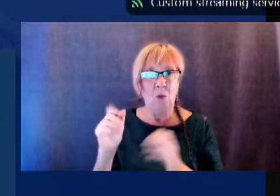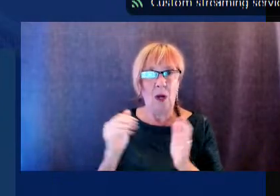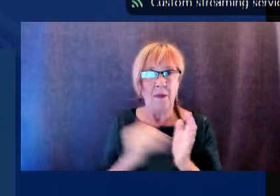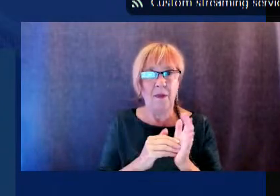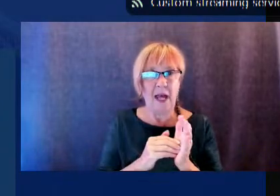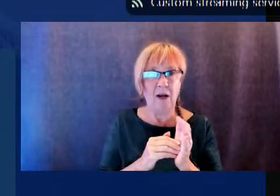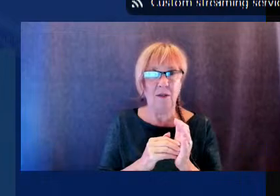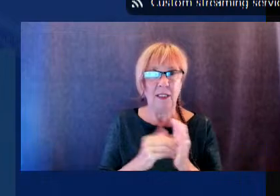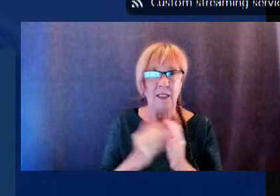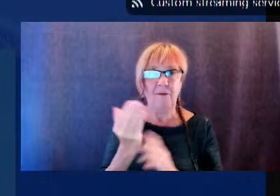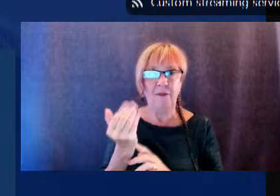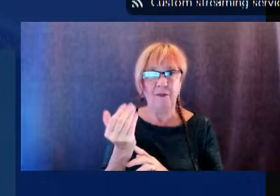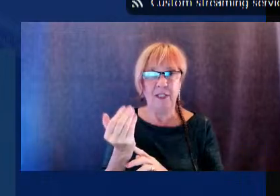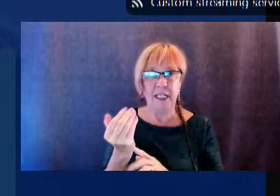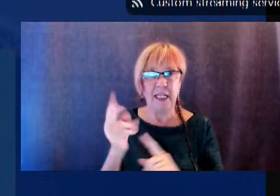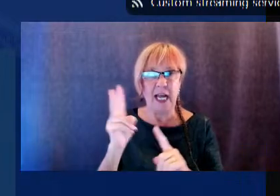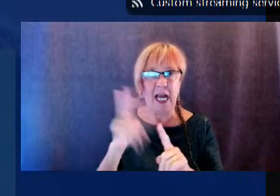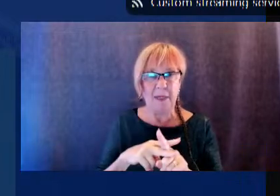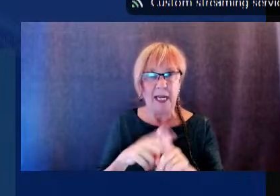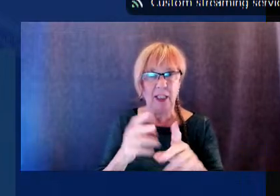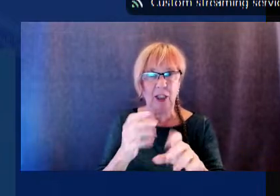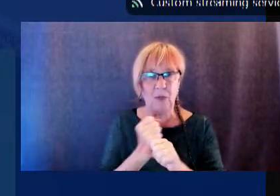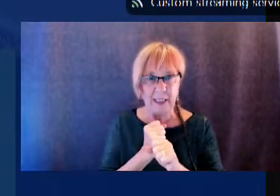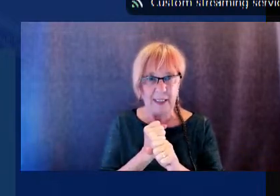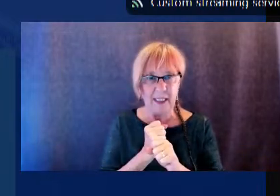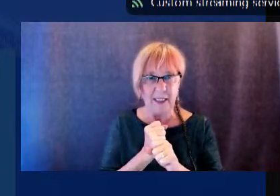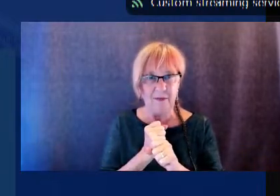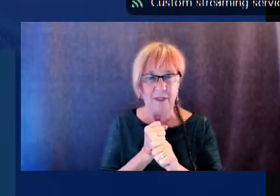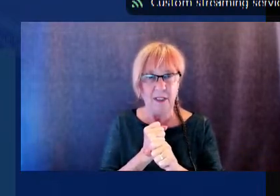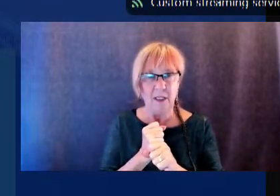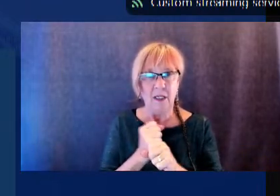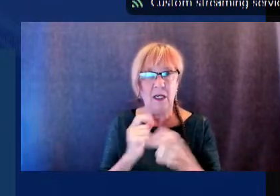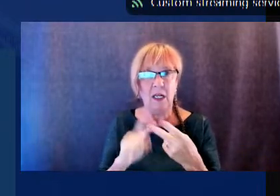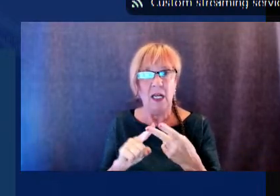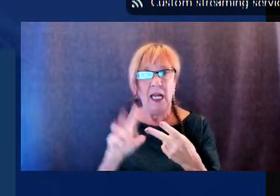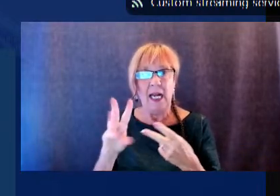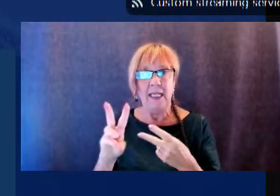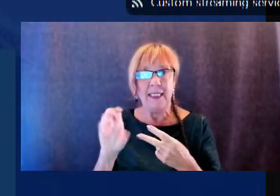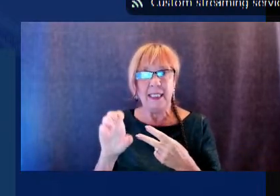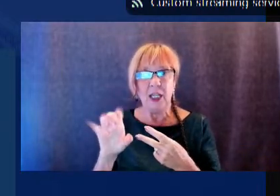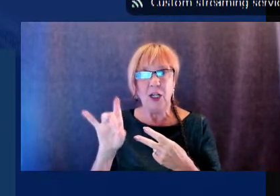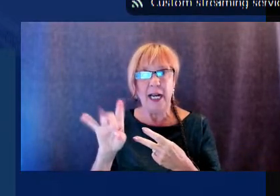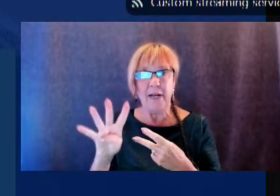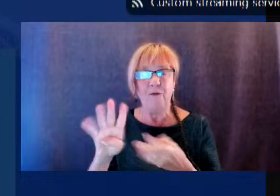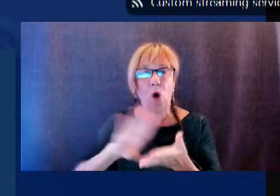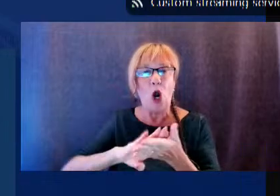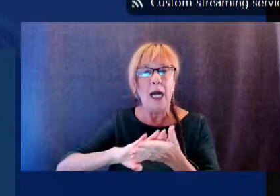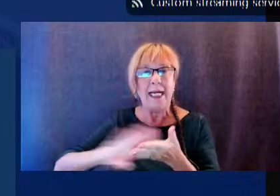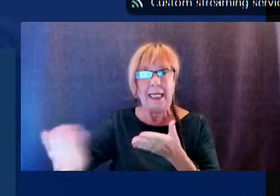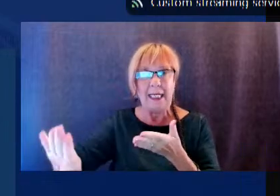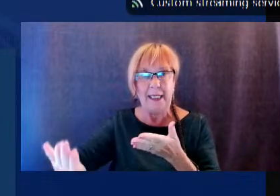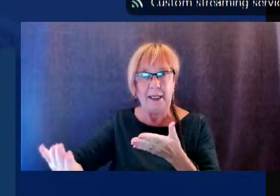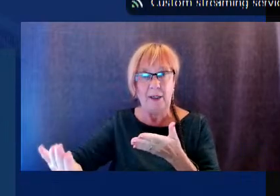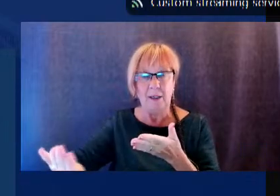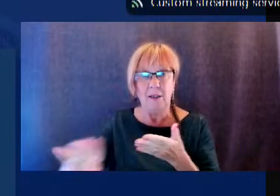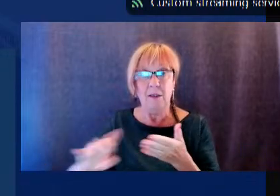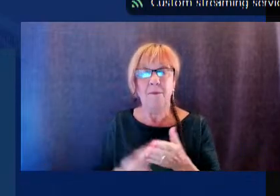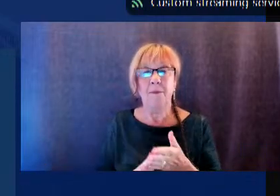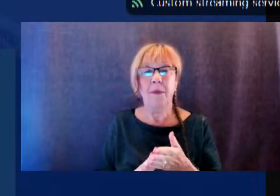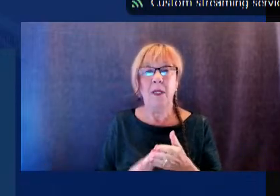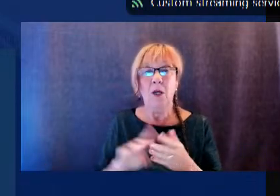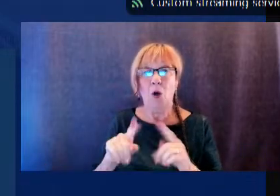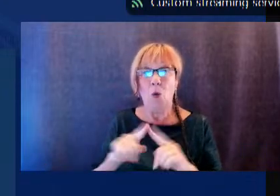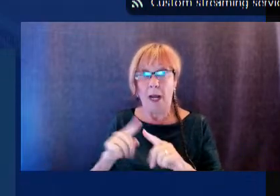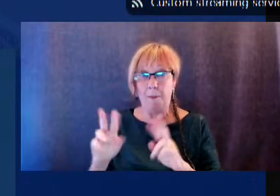applications received by LA County, how many planning have cleared, which is 684. When people are ready to progress with their full